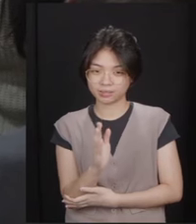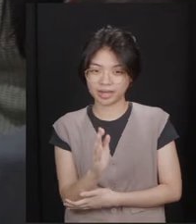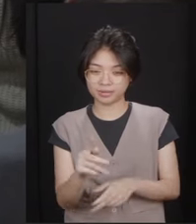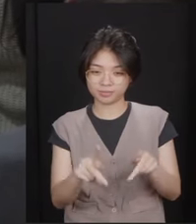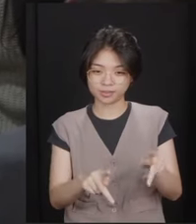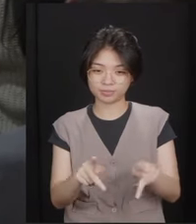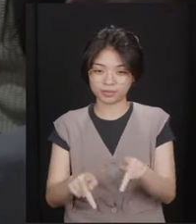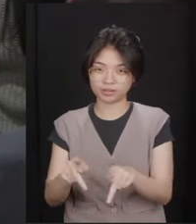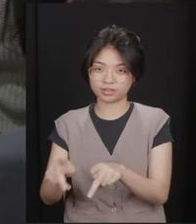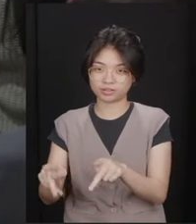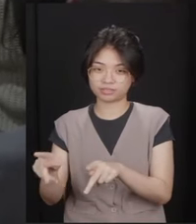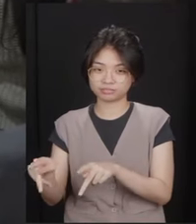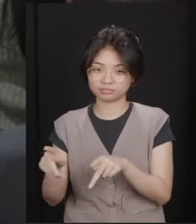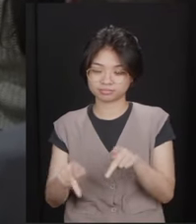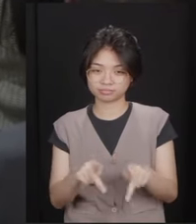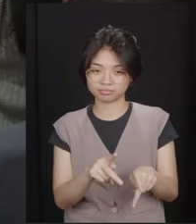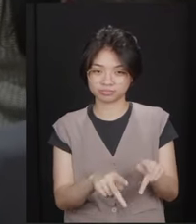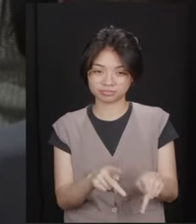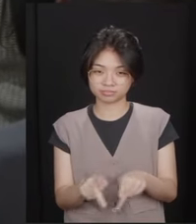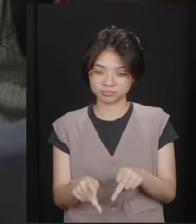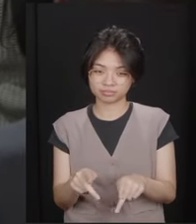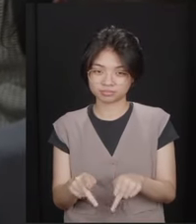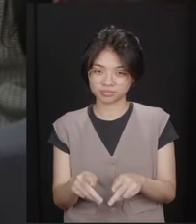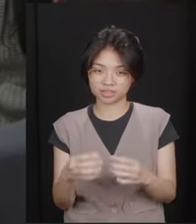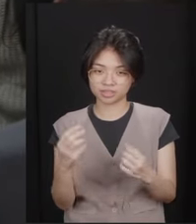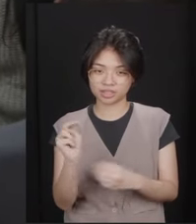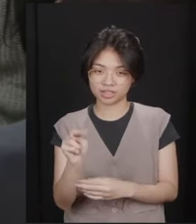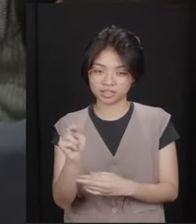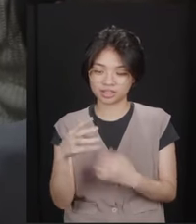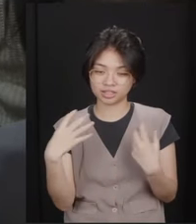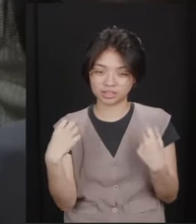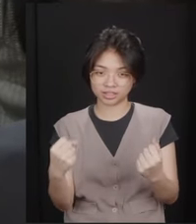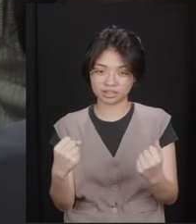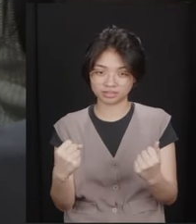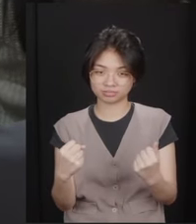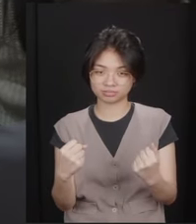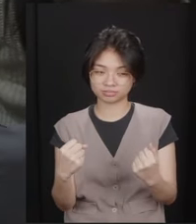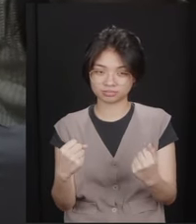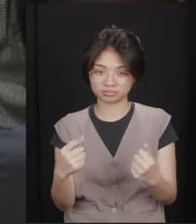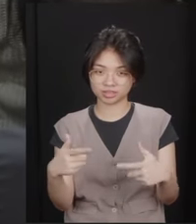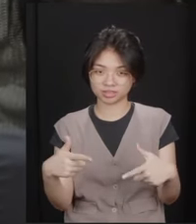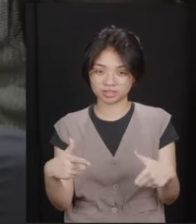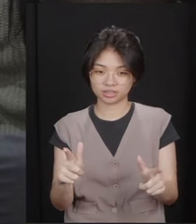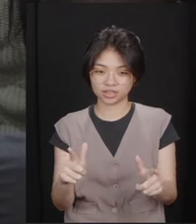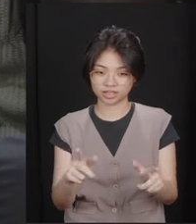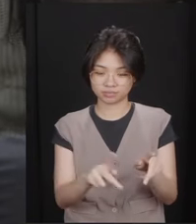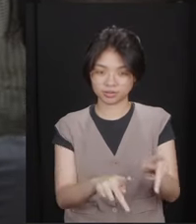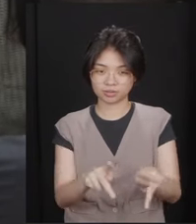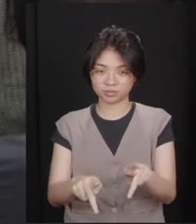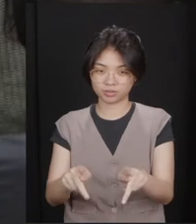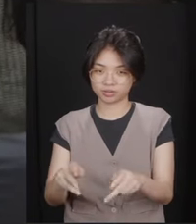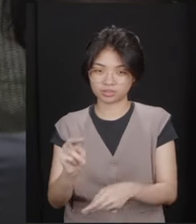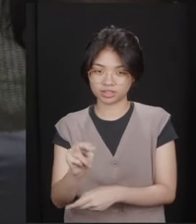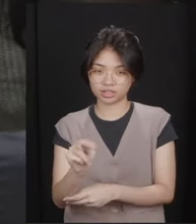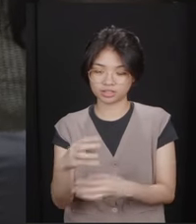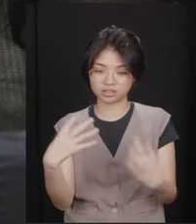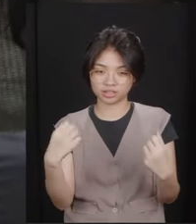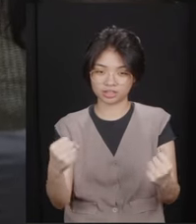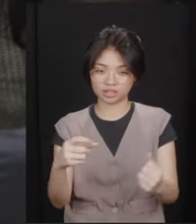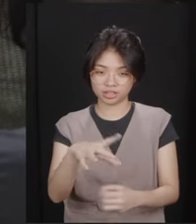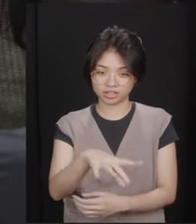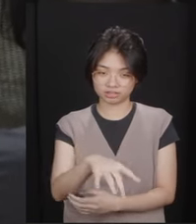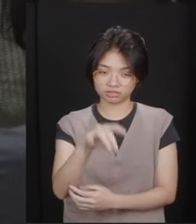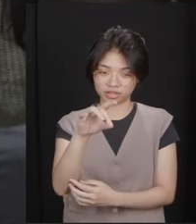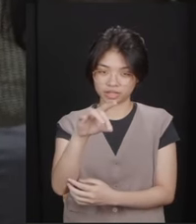not, and they need that healing, Father. Let those who need that healing find it, Lord, through